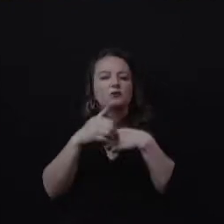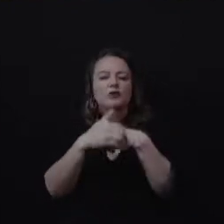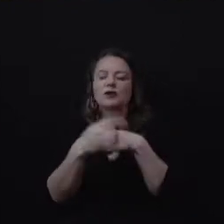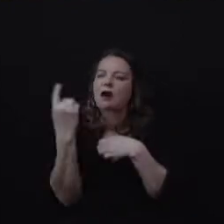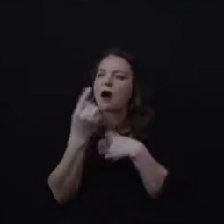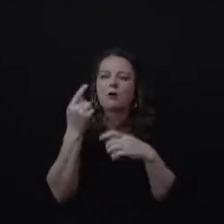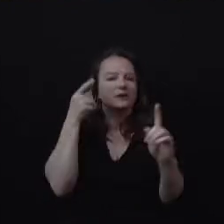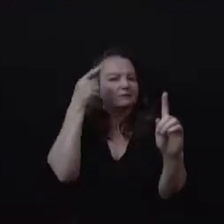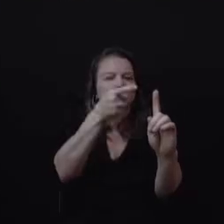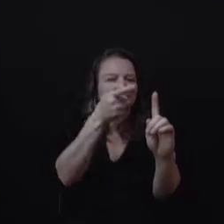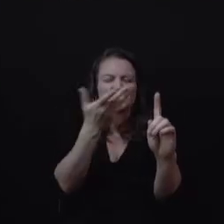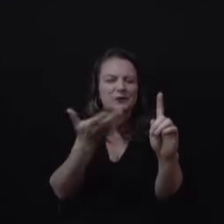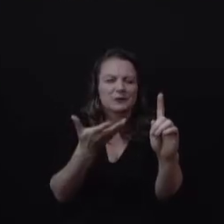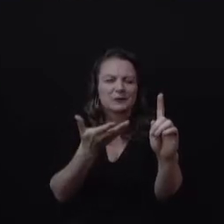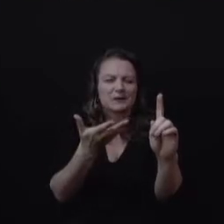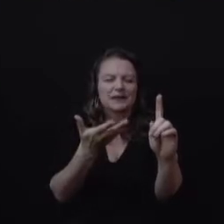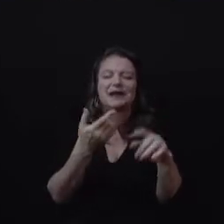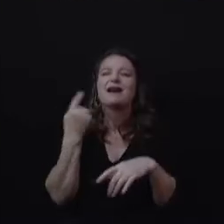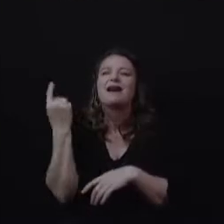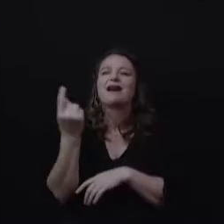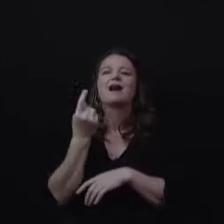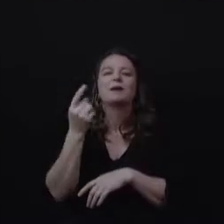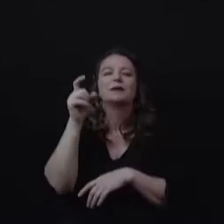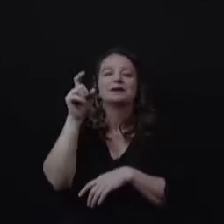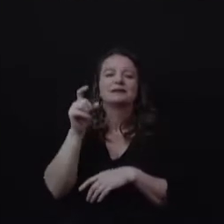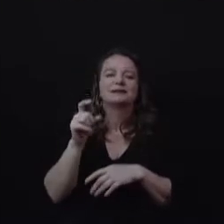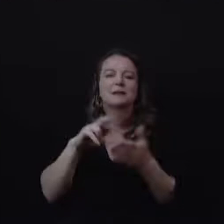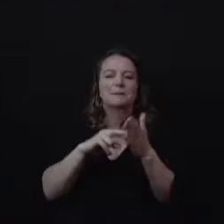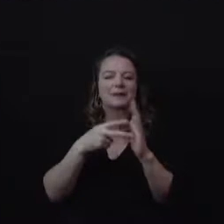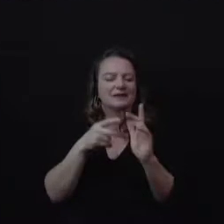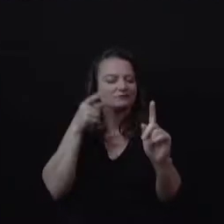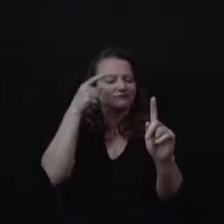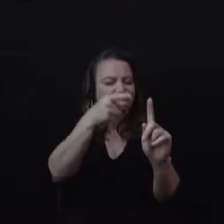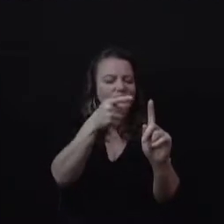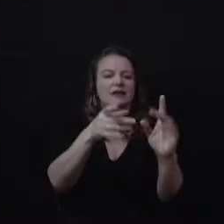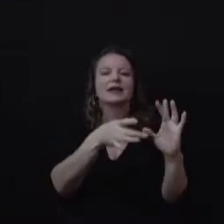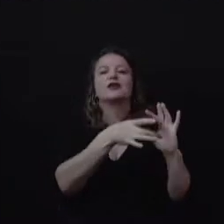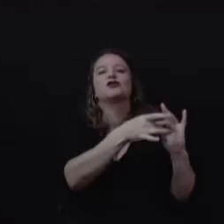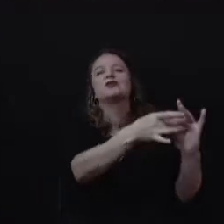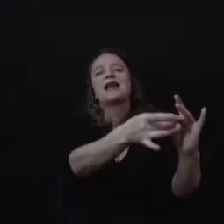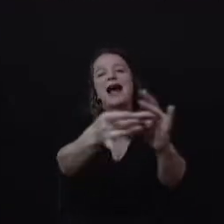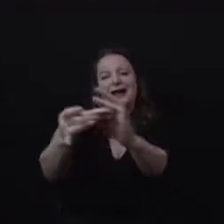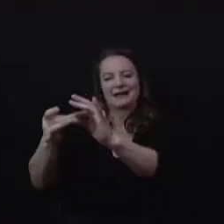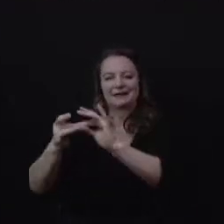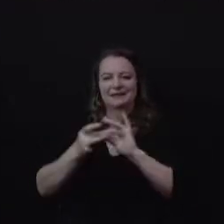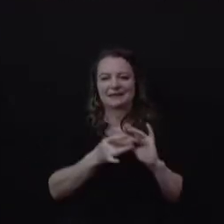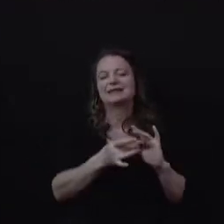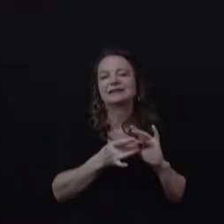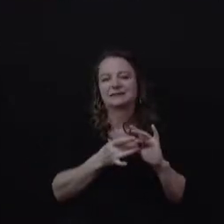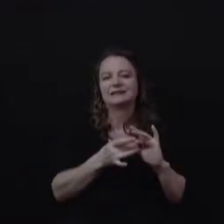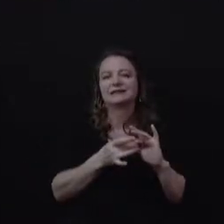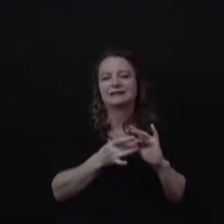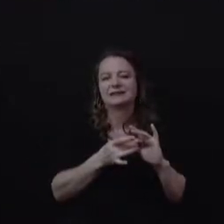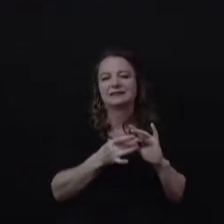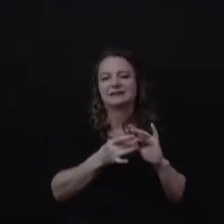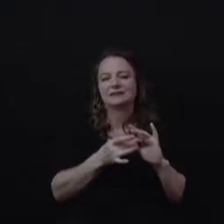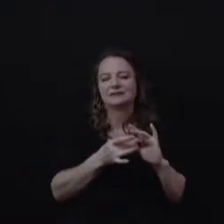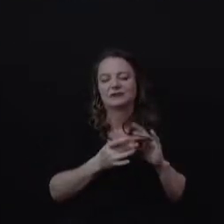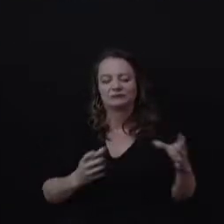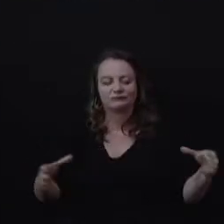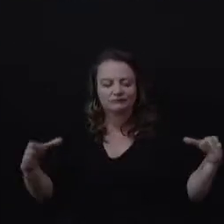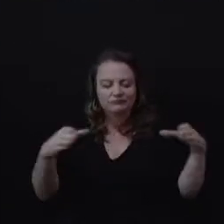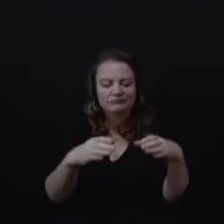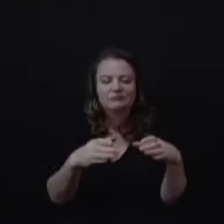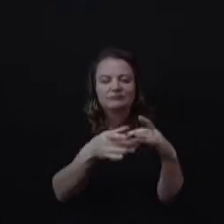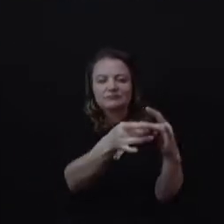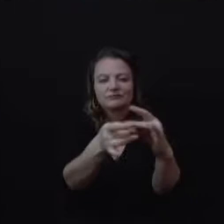thing. Communion is always meant to unite us, to unify us in God and with one